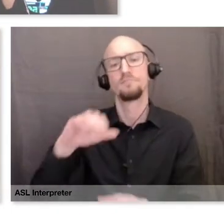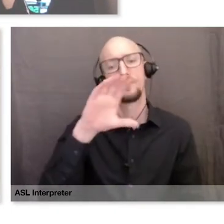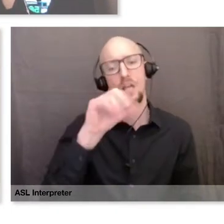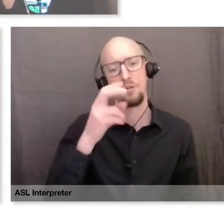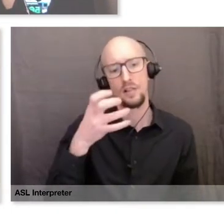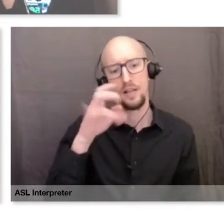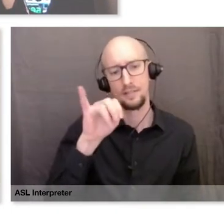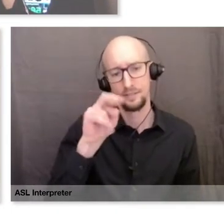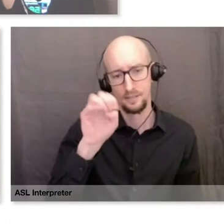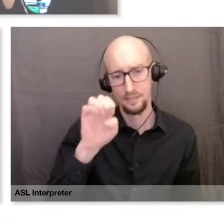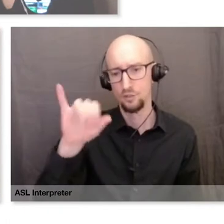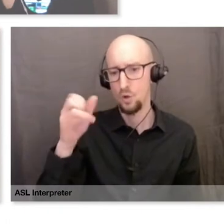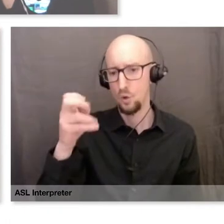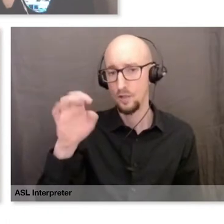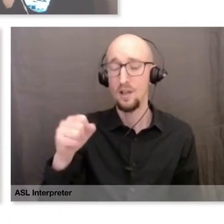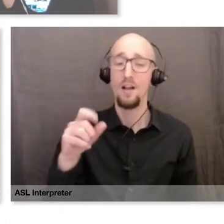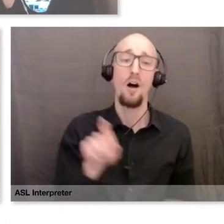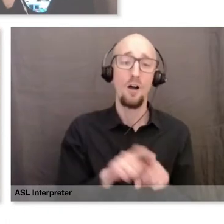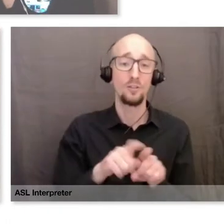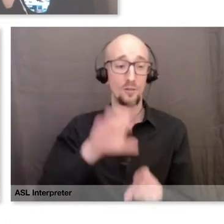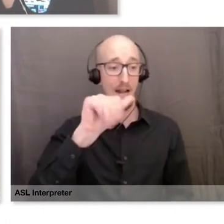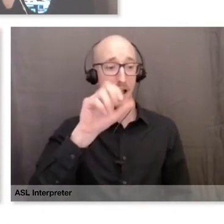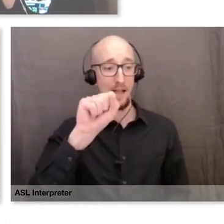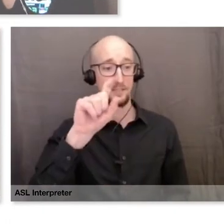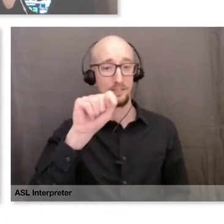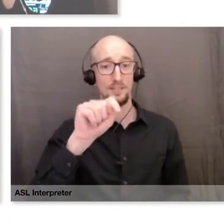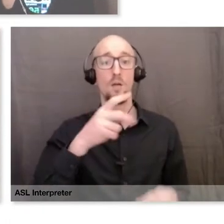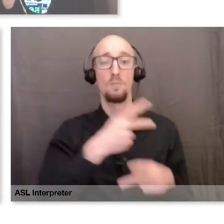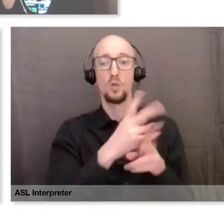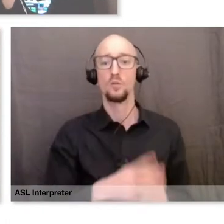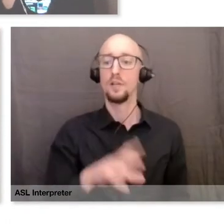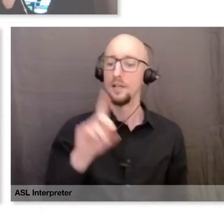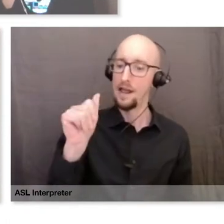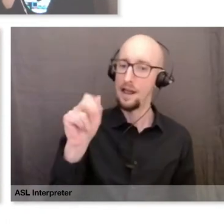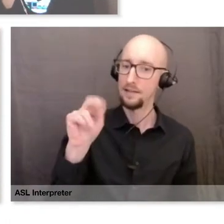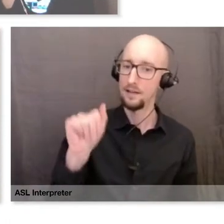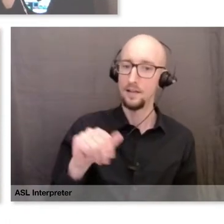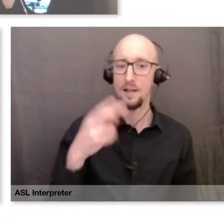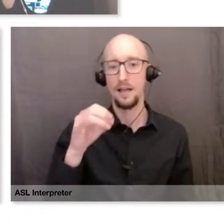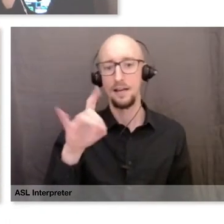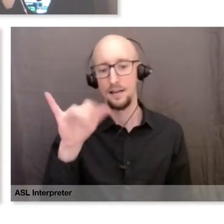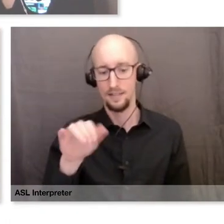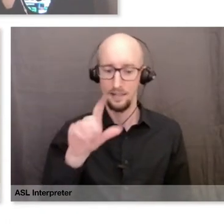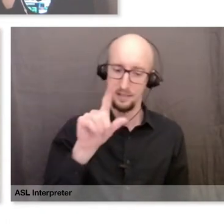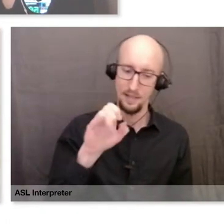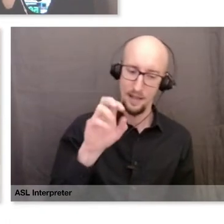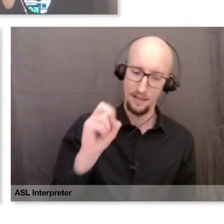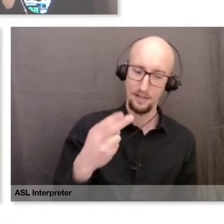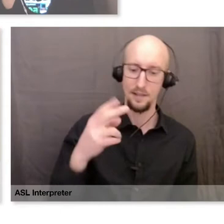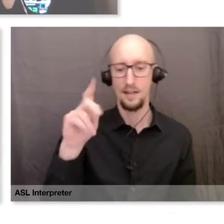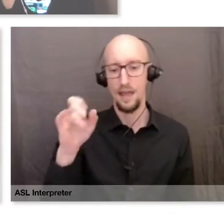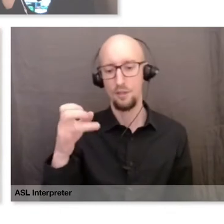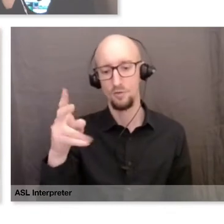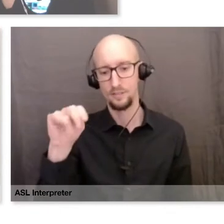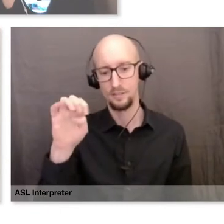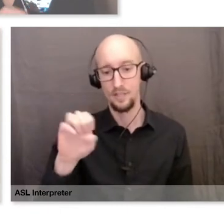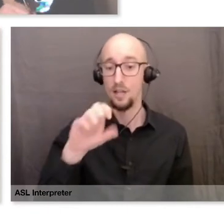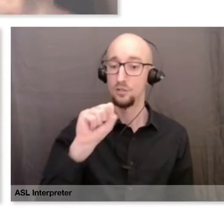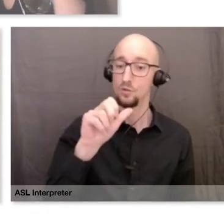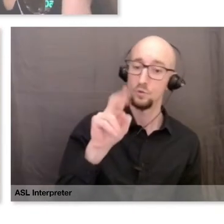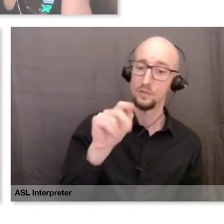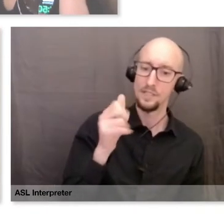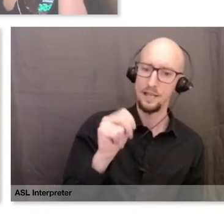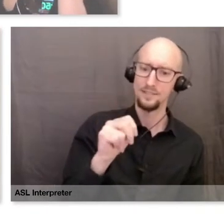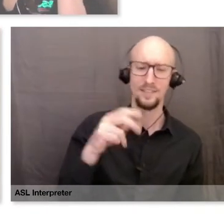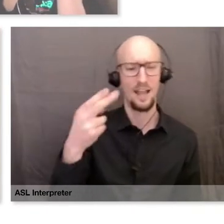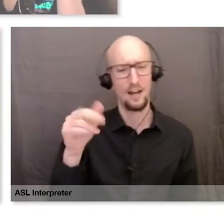want to thank the CAST producers, Dana, Heidi, Leah, Catherine, Susan, Lydia, and Harry, for all of the